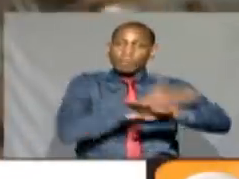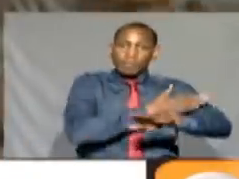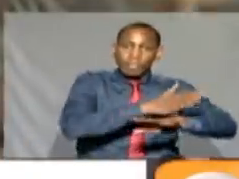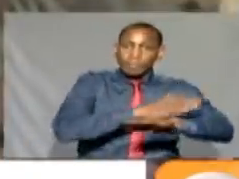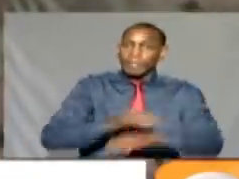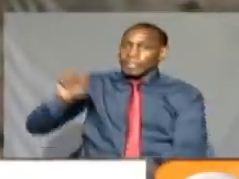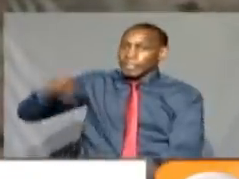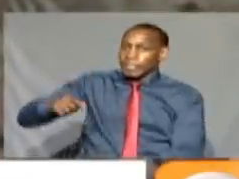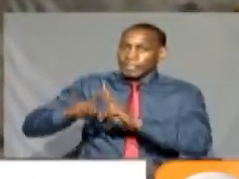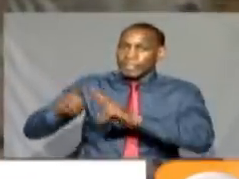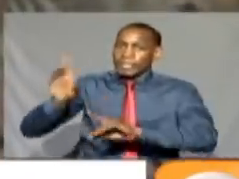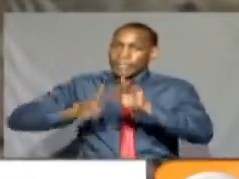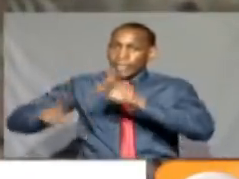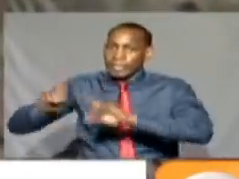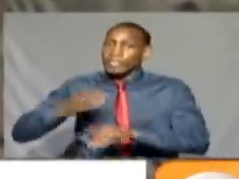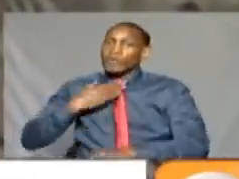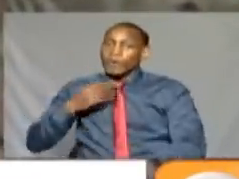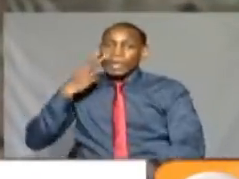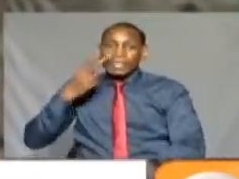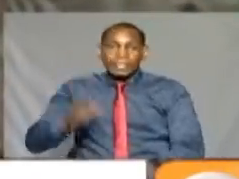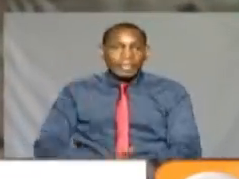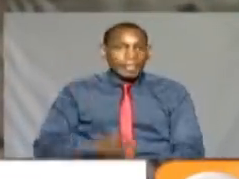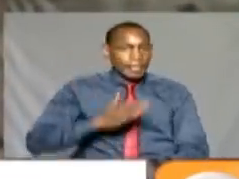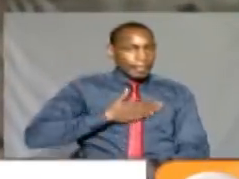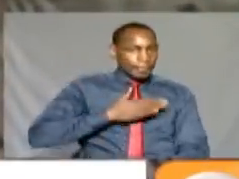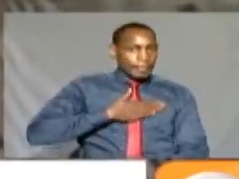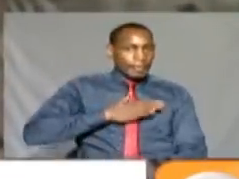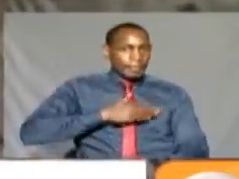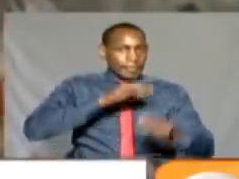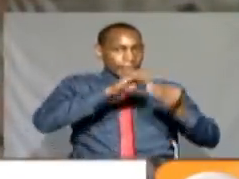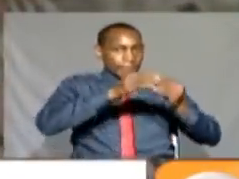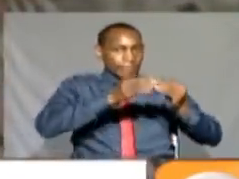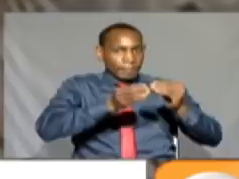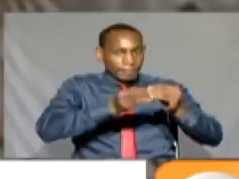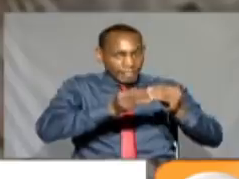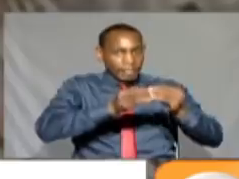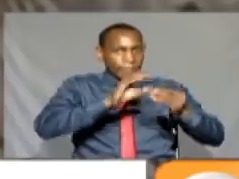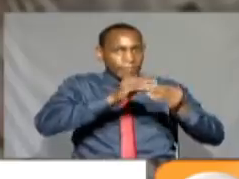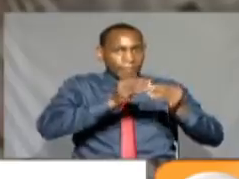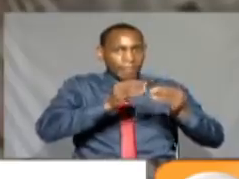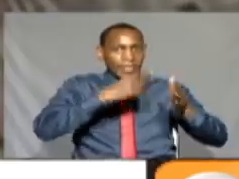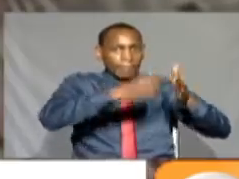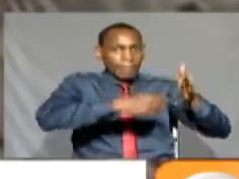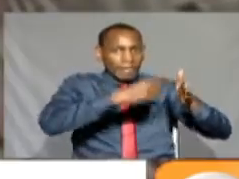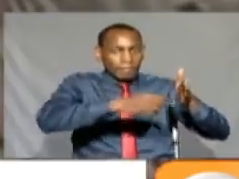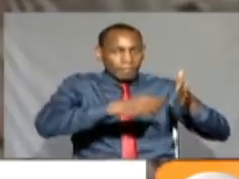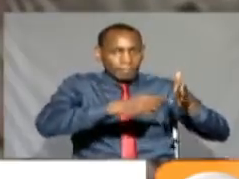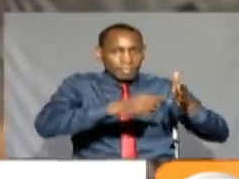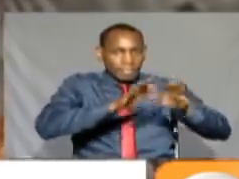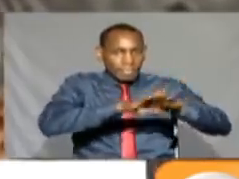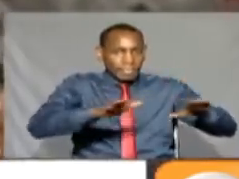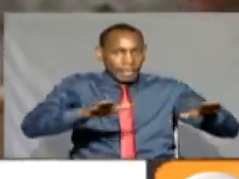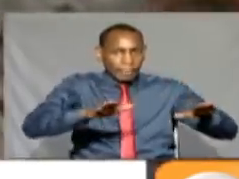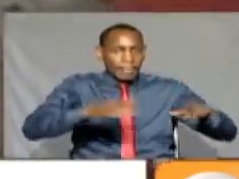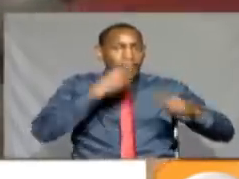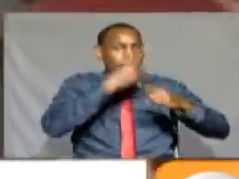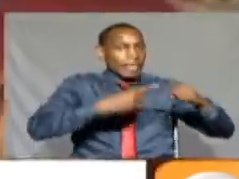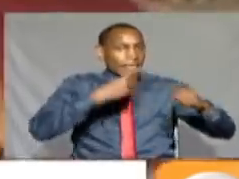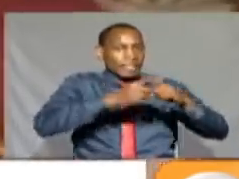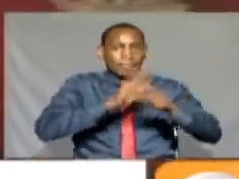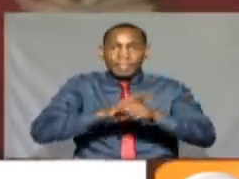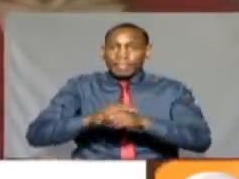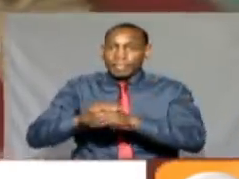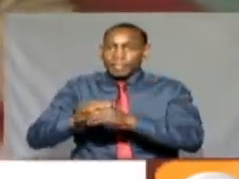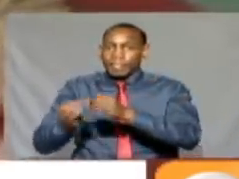hebu anza ucheze nione. Mimi nimetengeneza electronic, nimetengeneza machinery ya chama. Kwa mwega, mwega